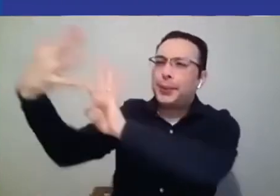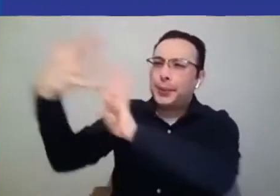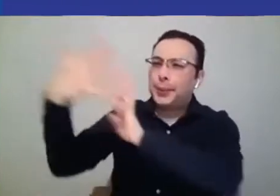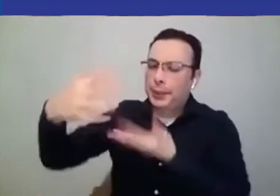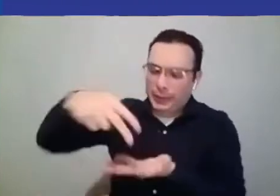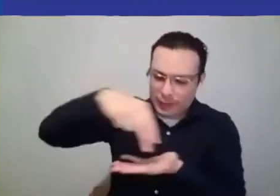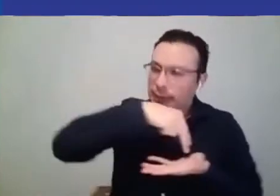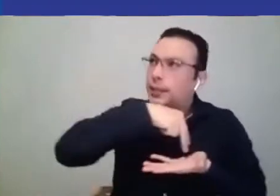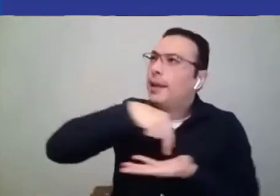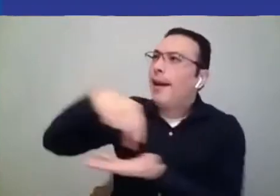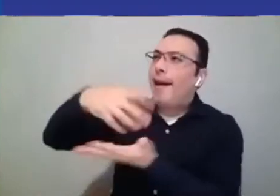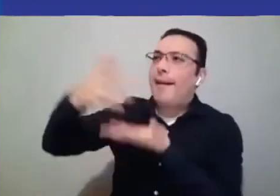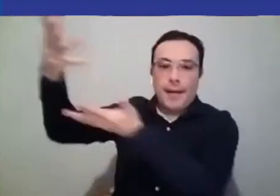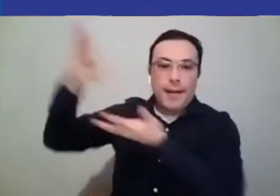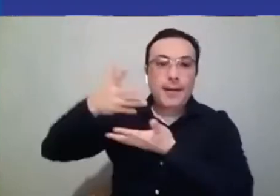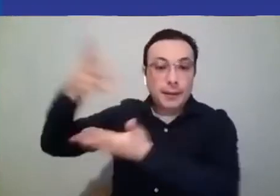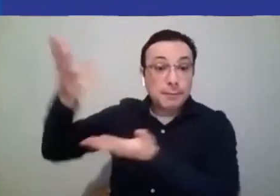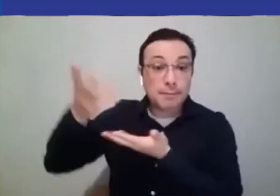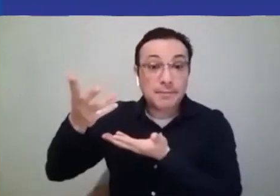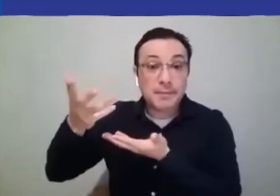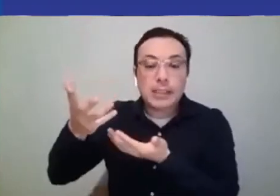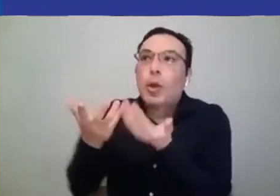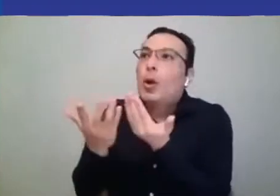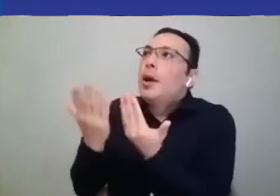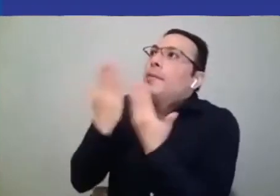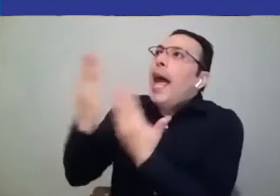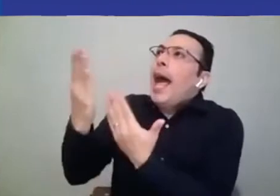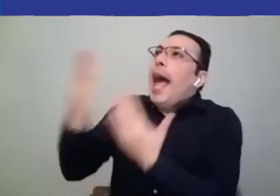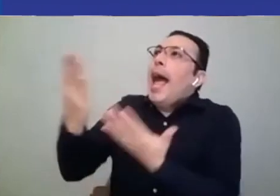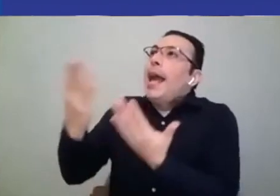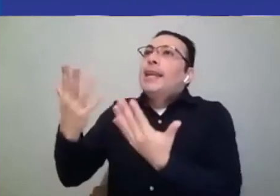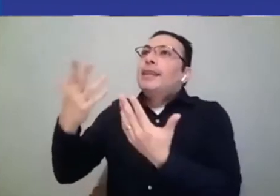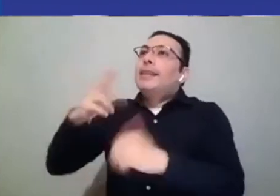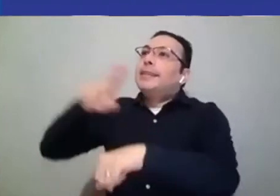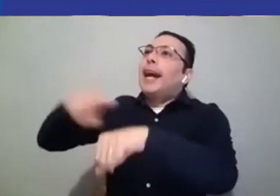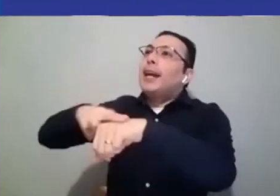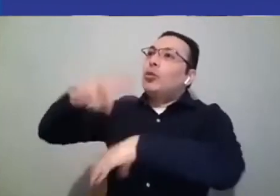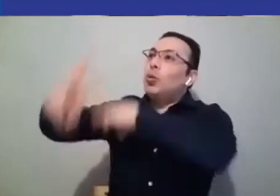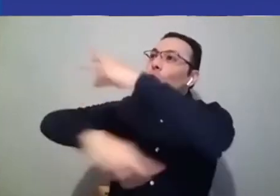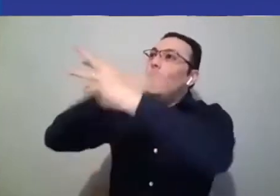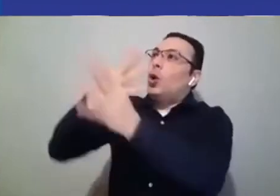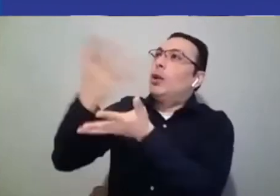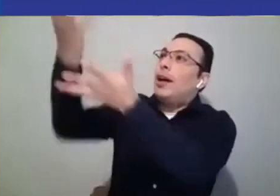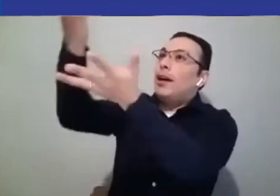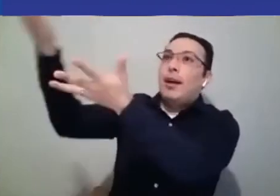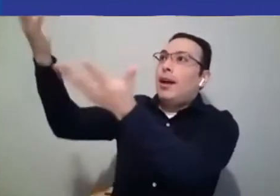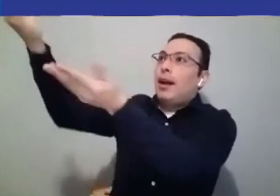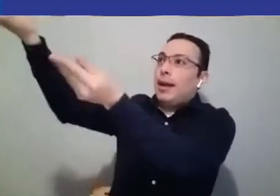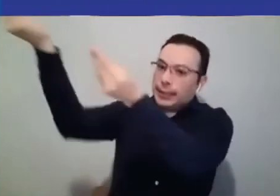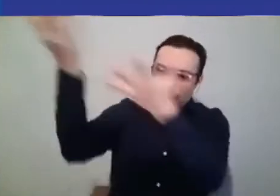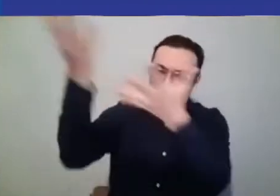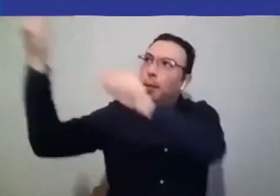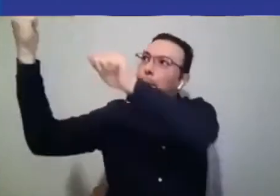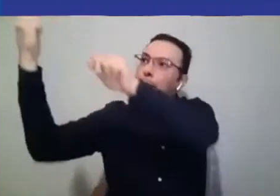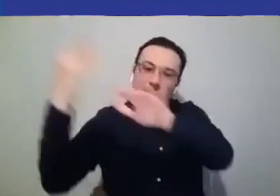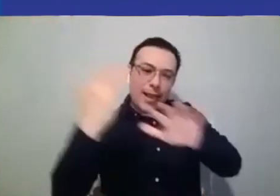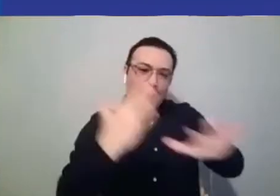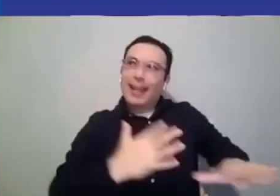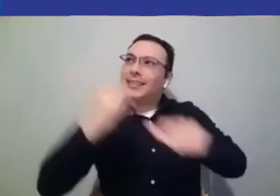our natural world, and how we're thankful for the blessings that we're getting from our natural world. So